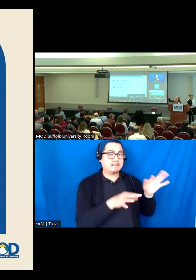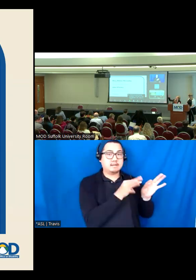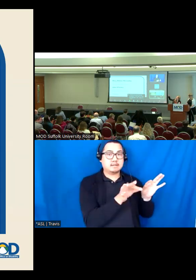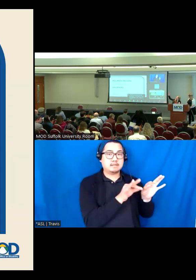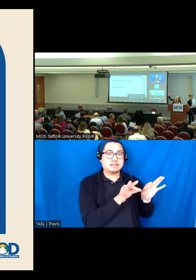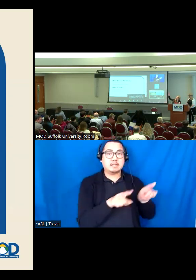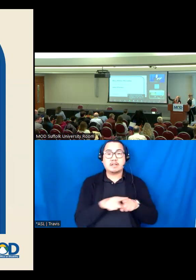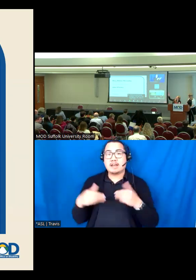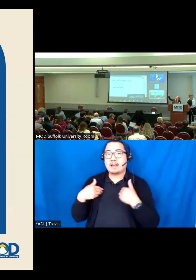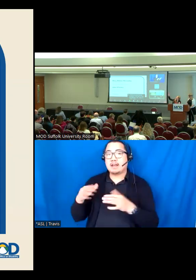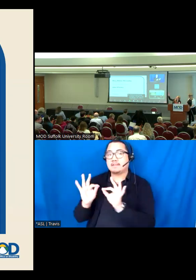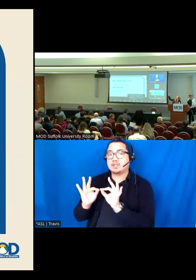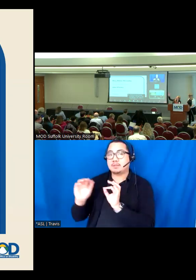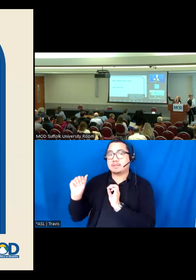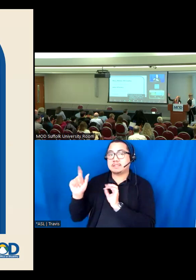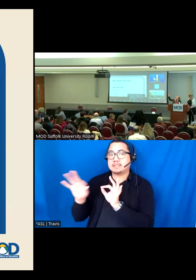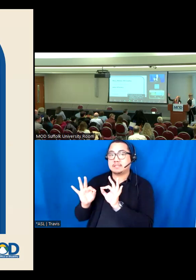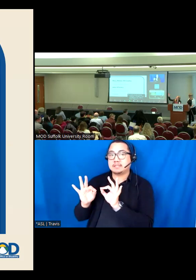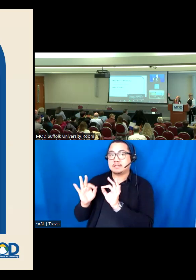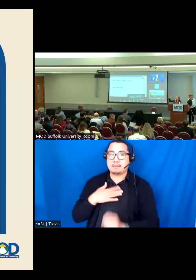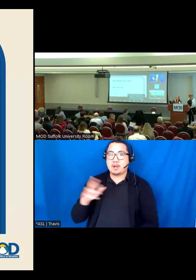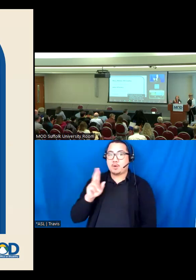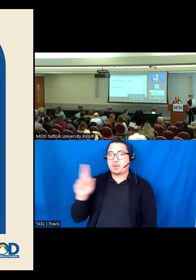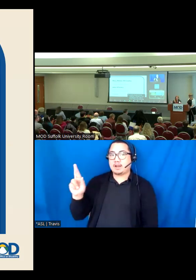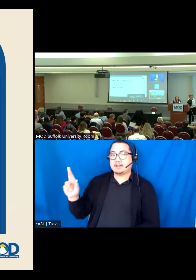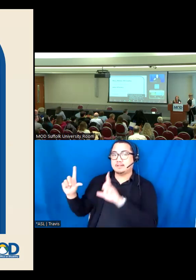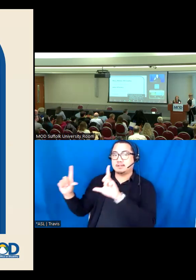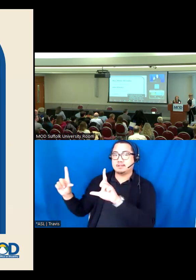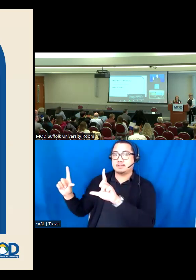an ASL interpreter up to my right.